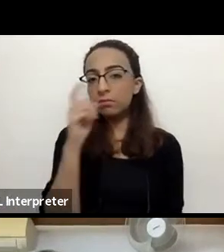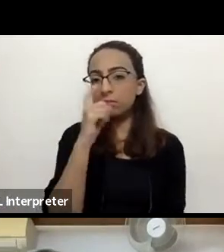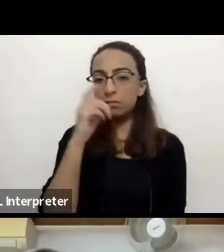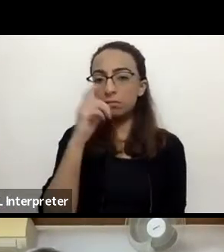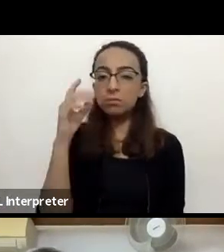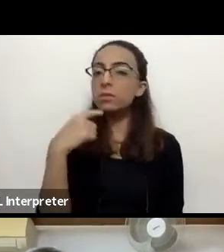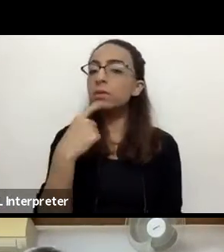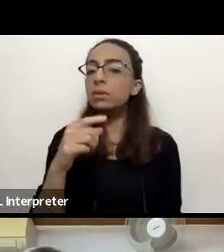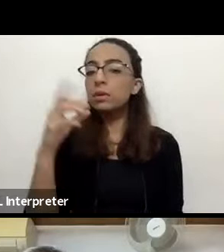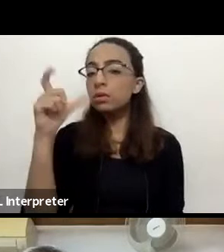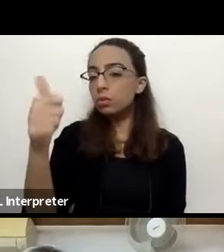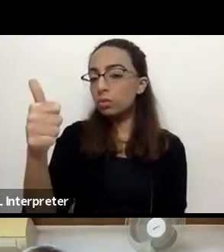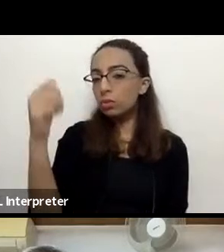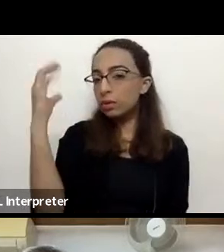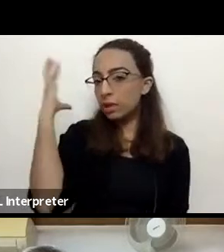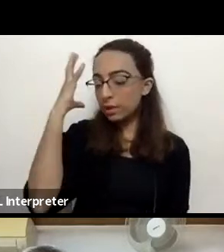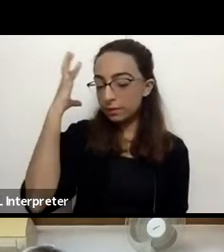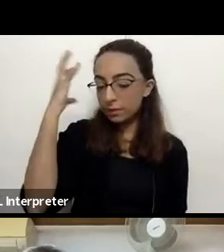Good evening.